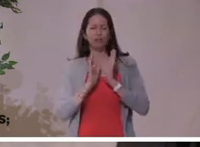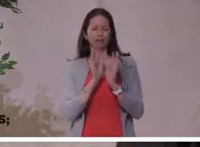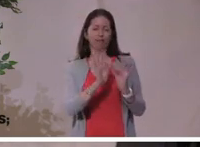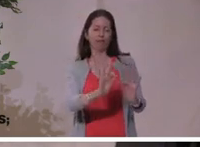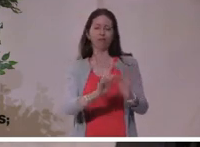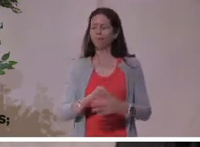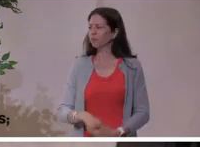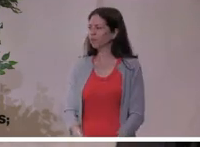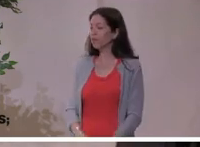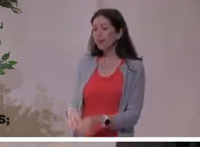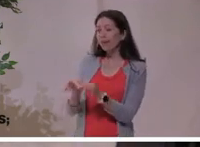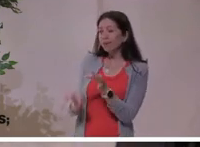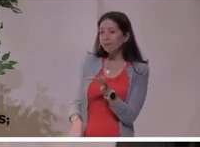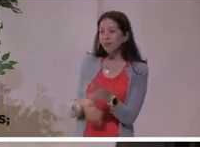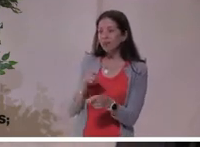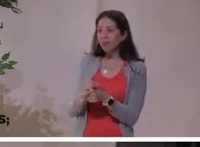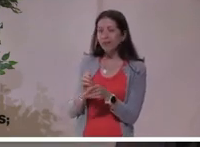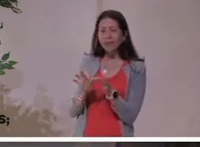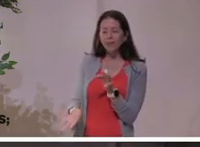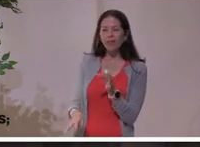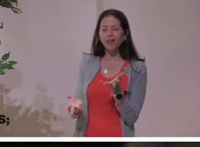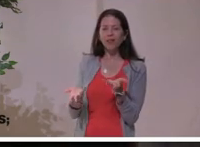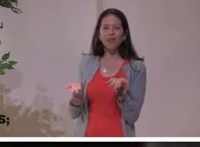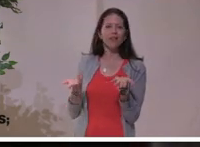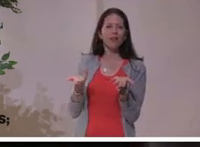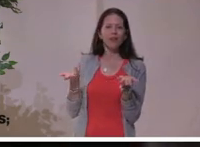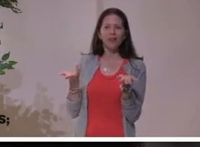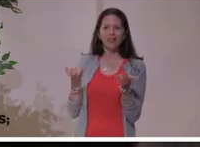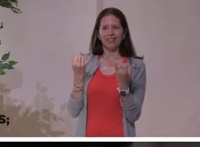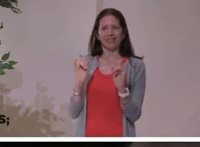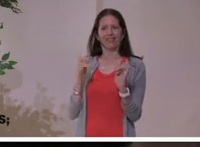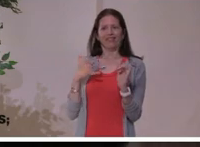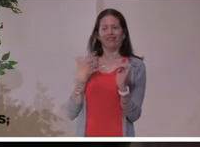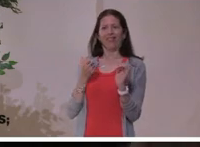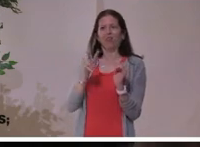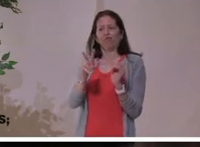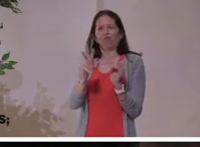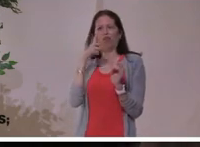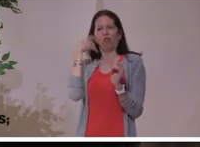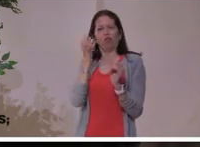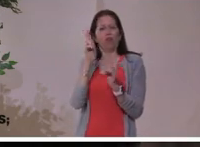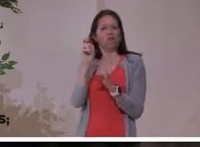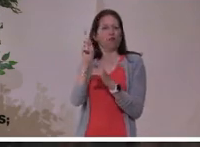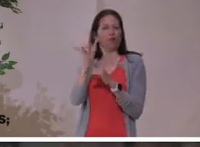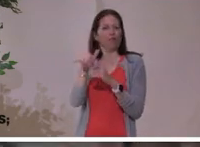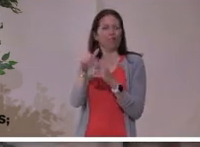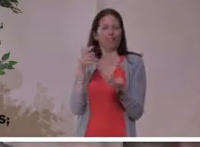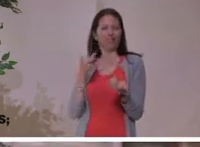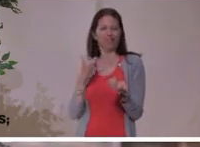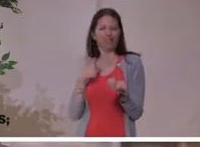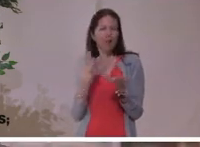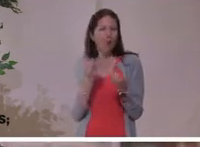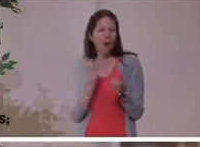And it's so simple, but it's so regal. And all that simplicity, you know, you felt royalty standing here in front of you. Absolutely. I'd go pick up my kids in school in